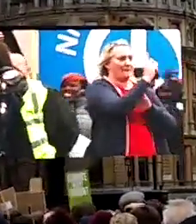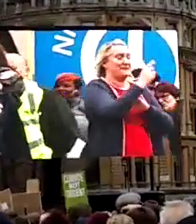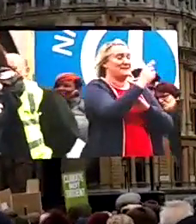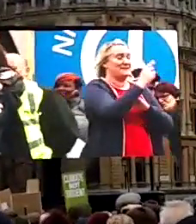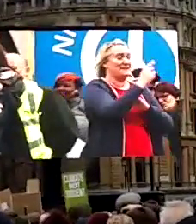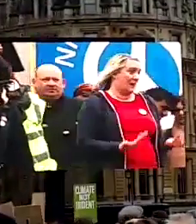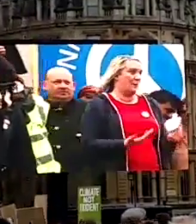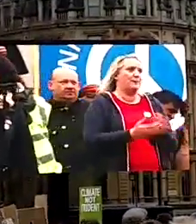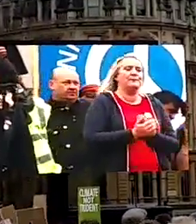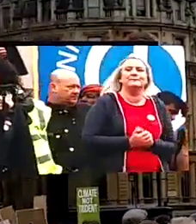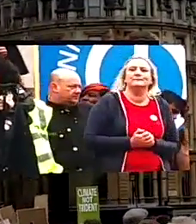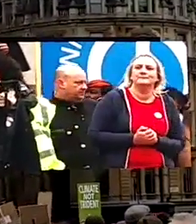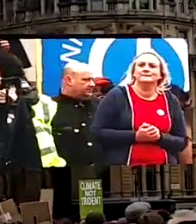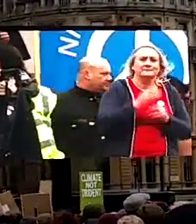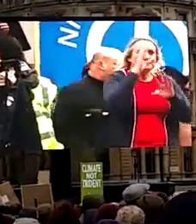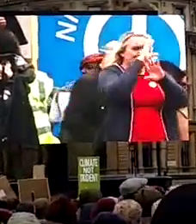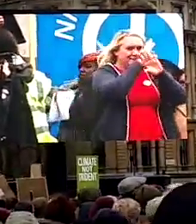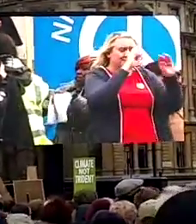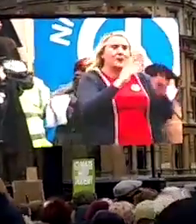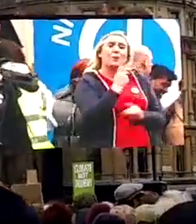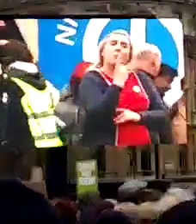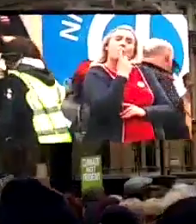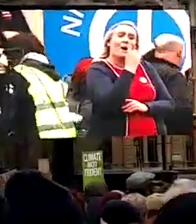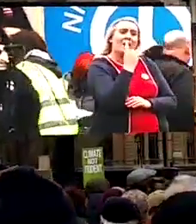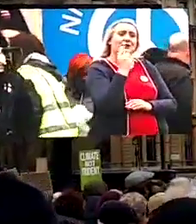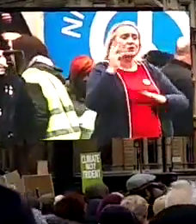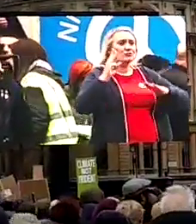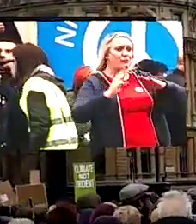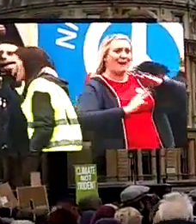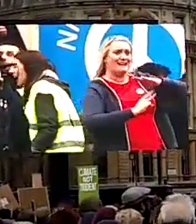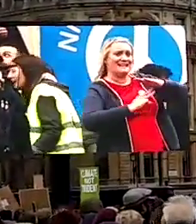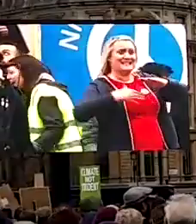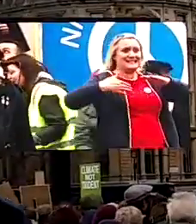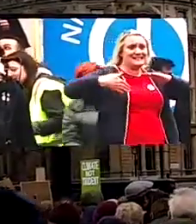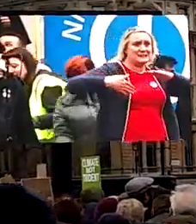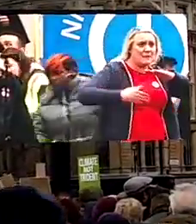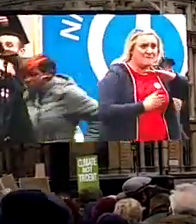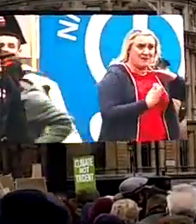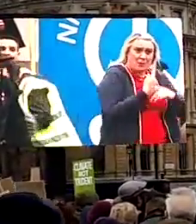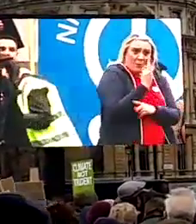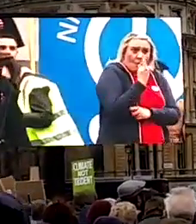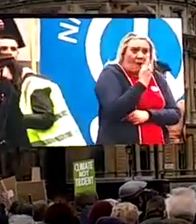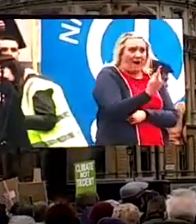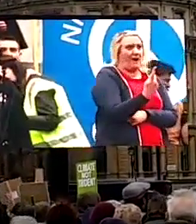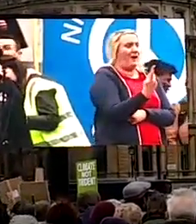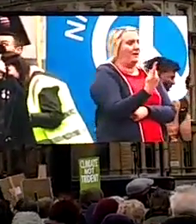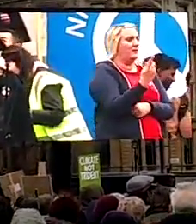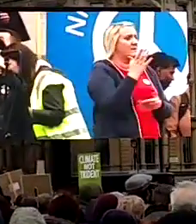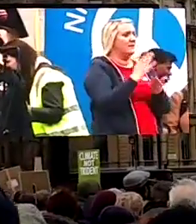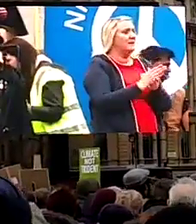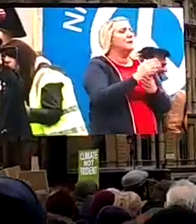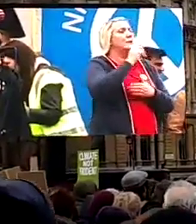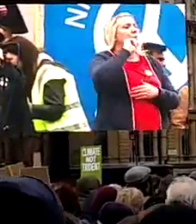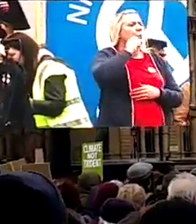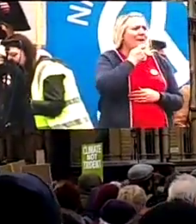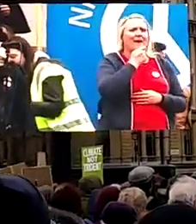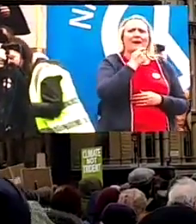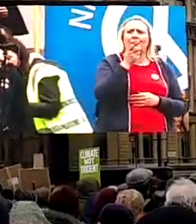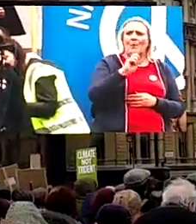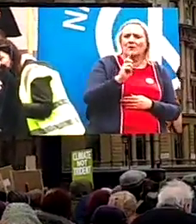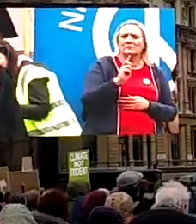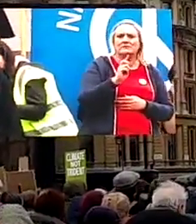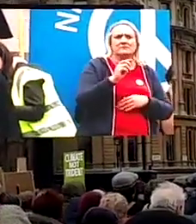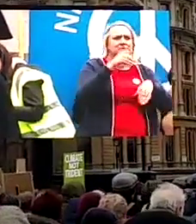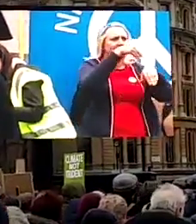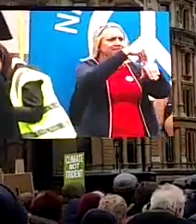One submarine, one Trident submarine, using its weapons will cause